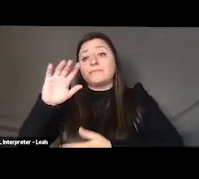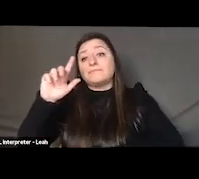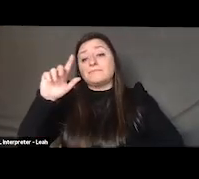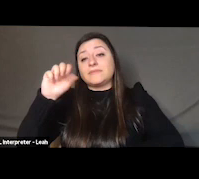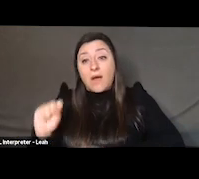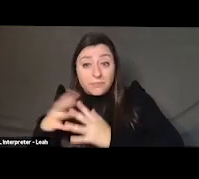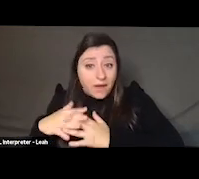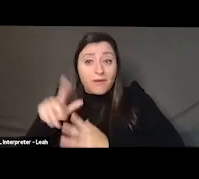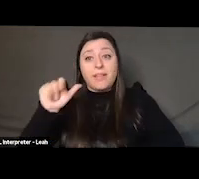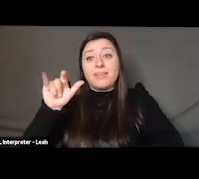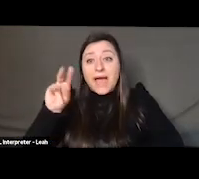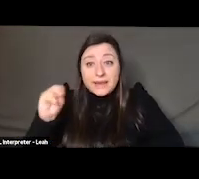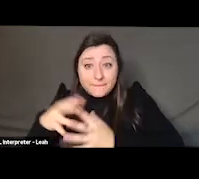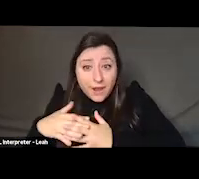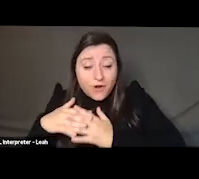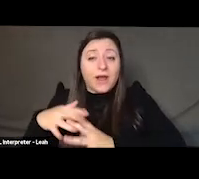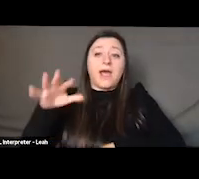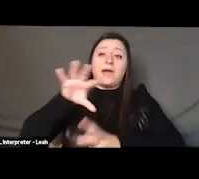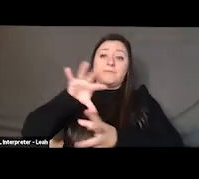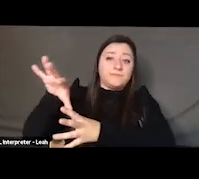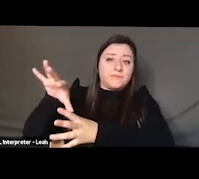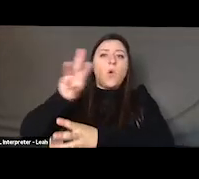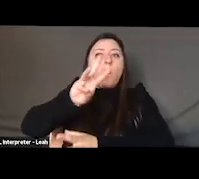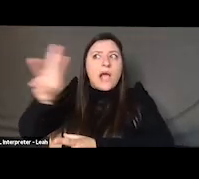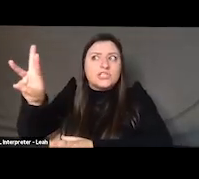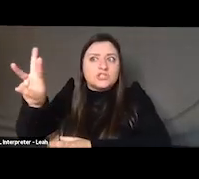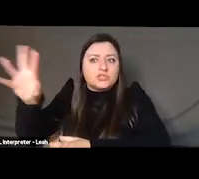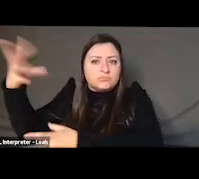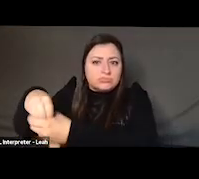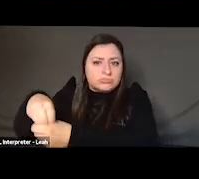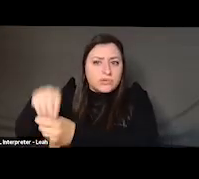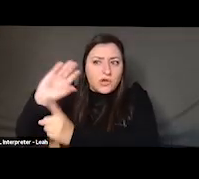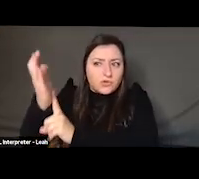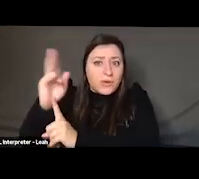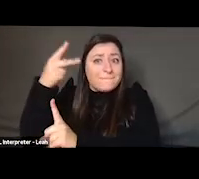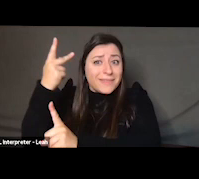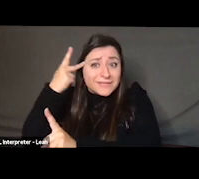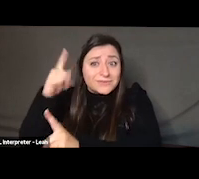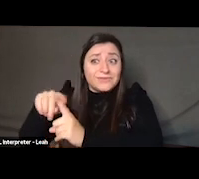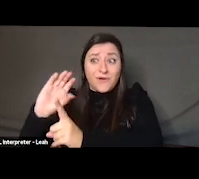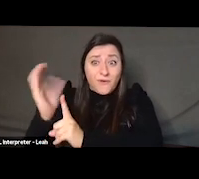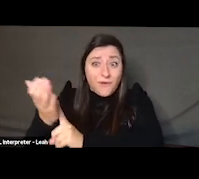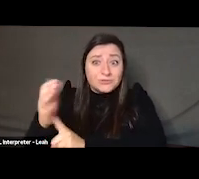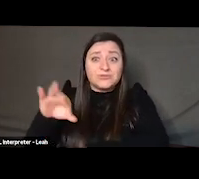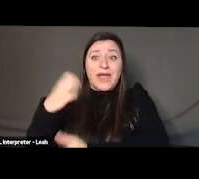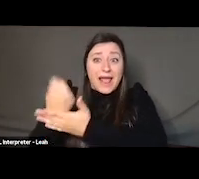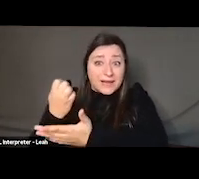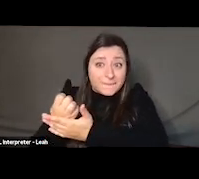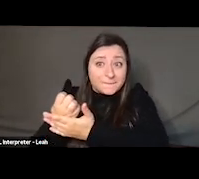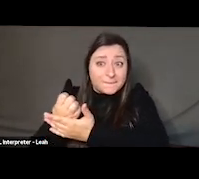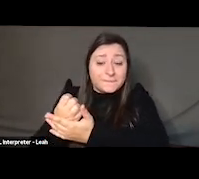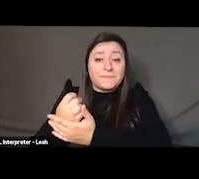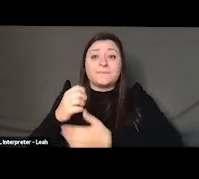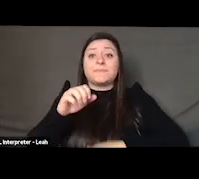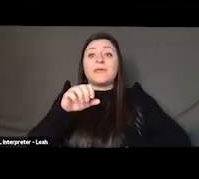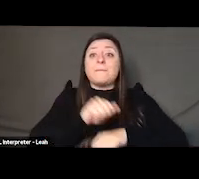of this Western foreign intervention, politically, culturally, and economically, Mount Lebanon's